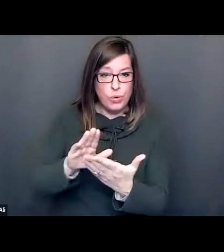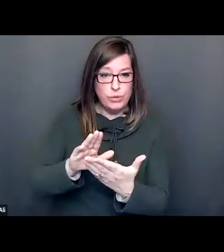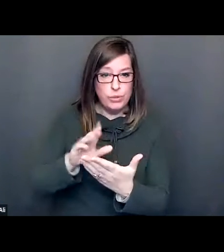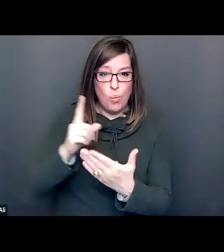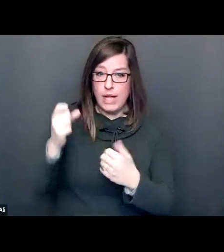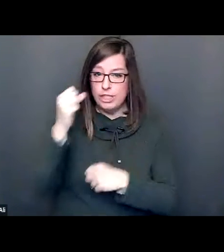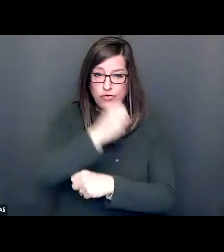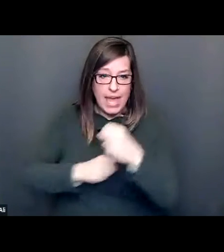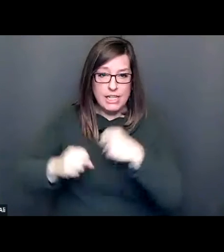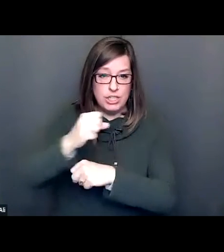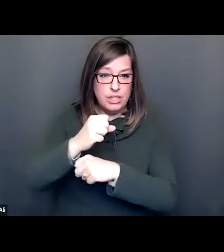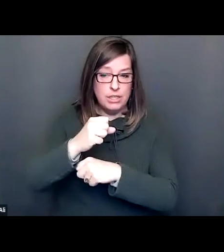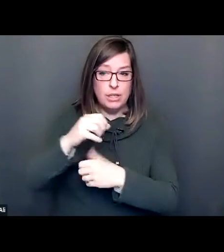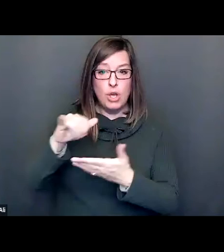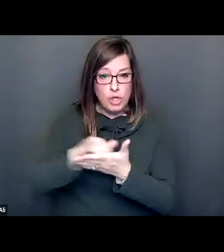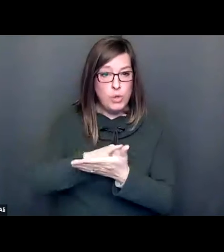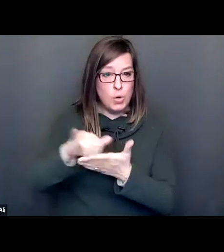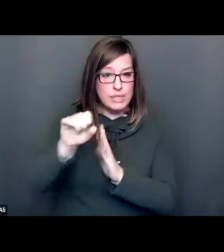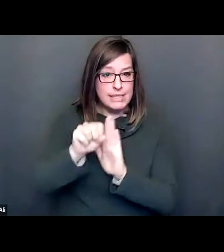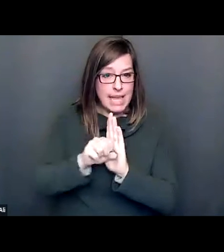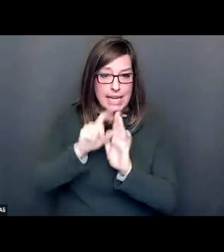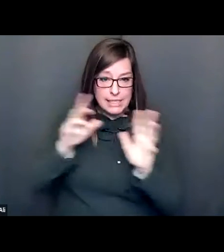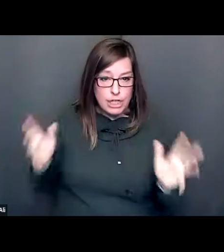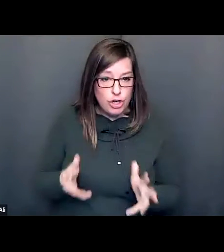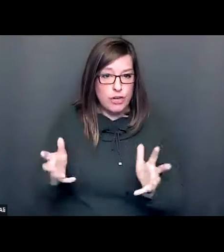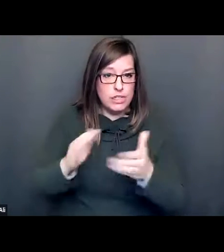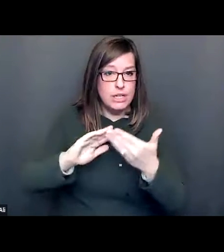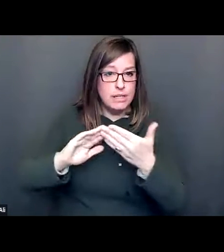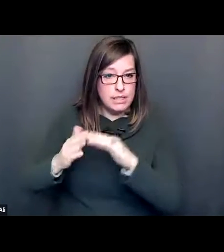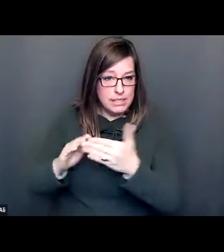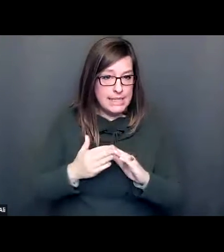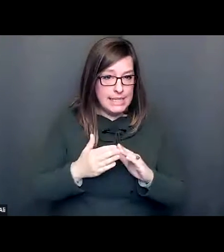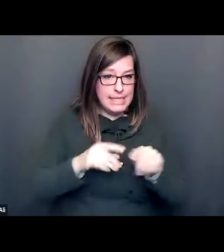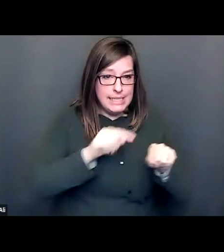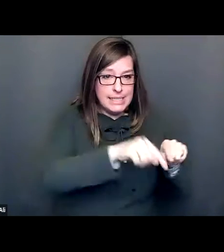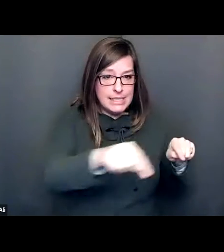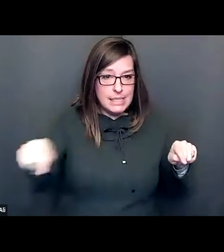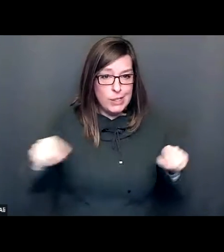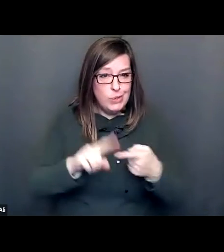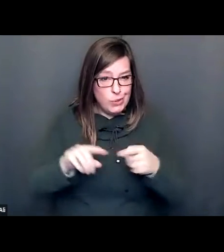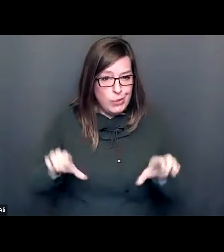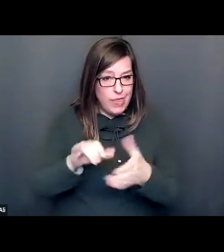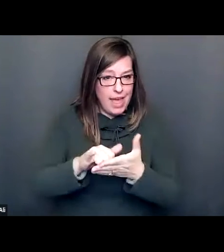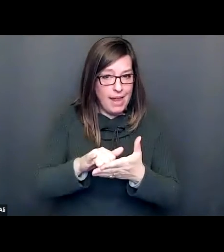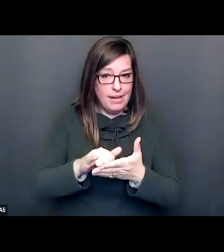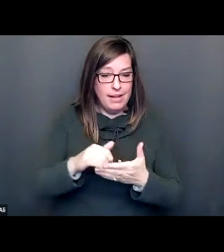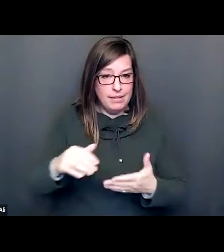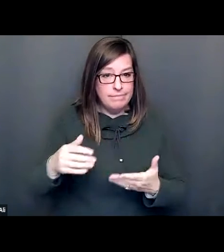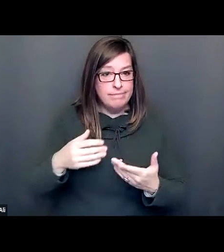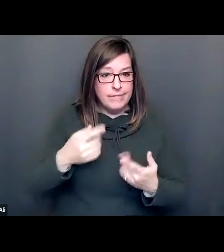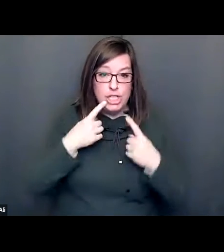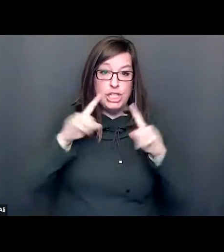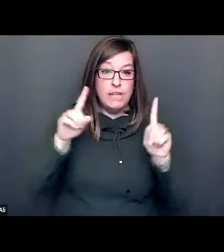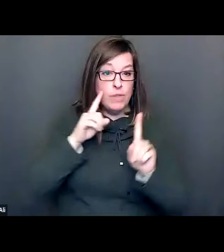is incentivizing municipalities to consider to help them achieve that goal of a